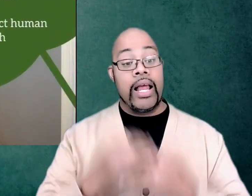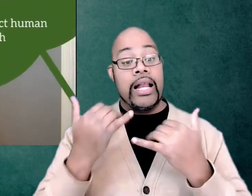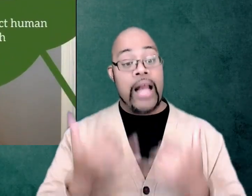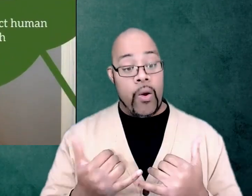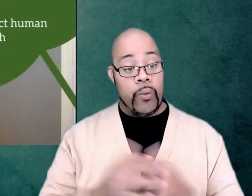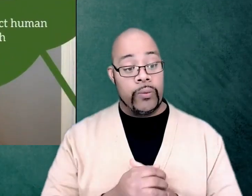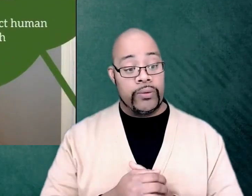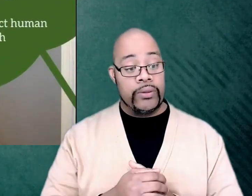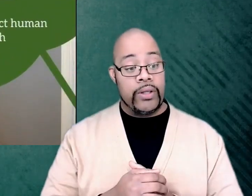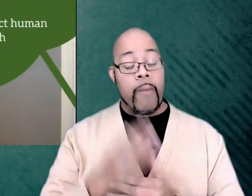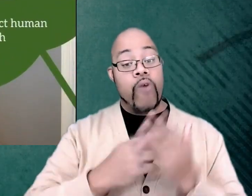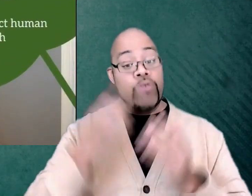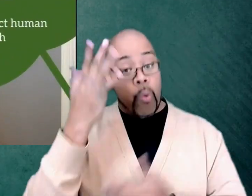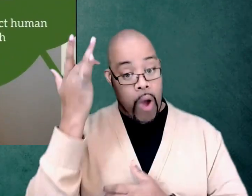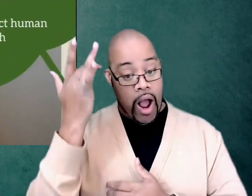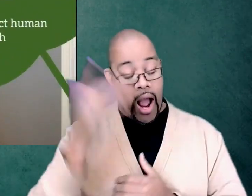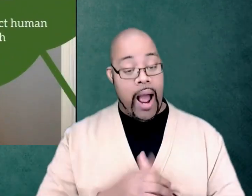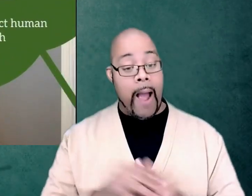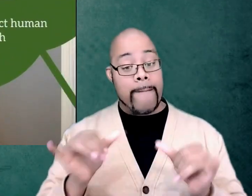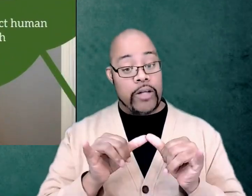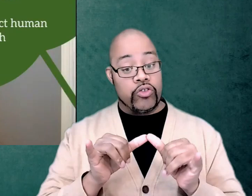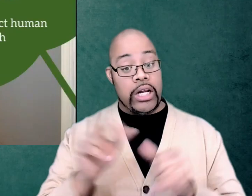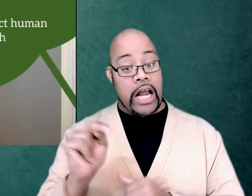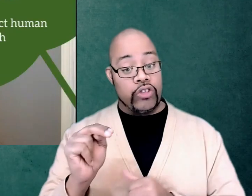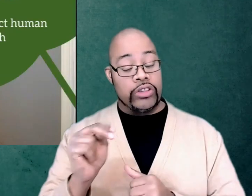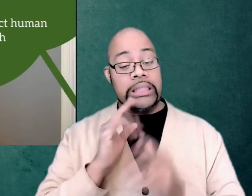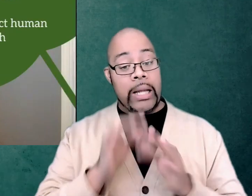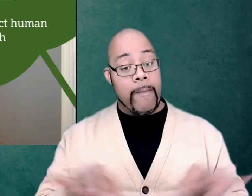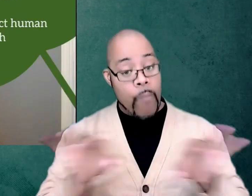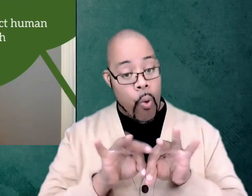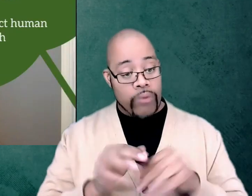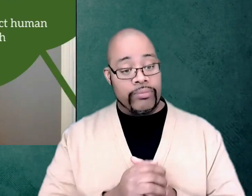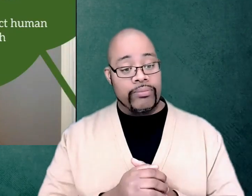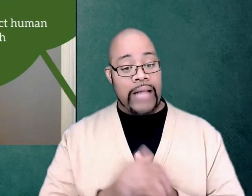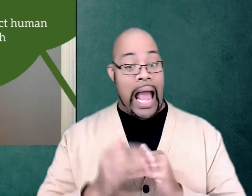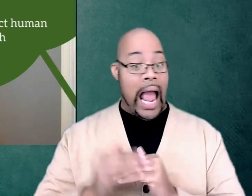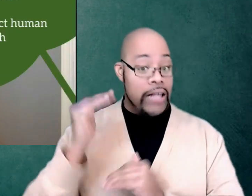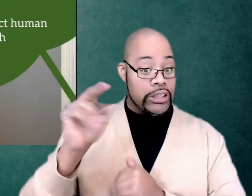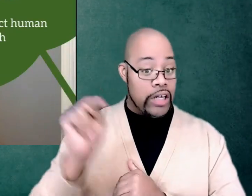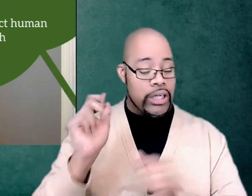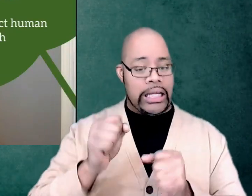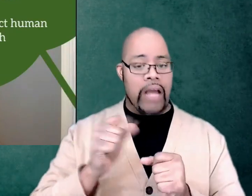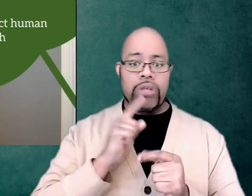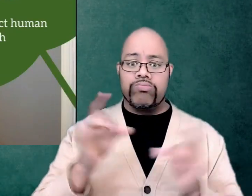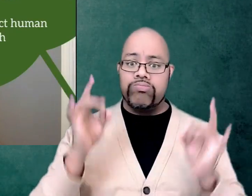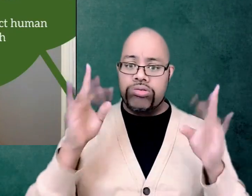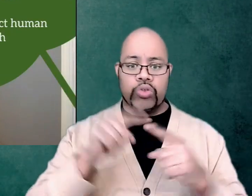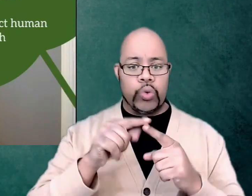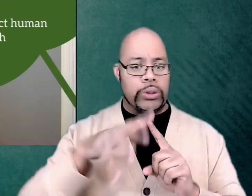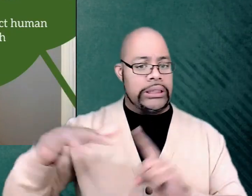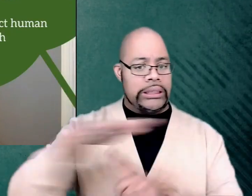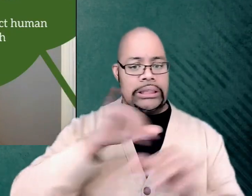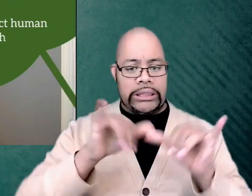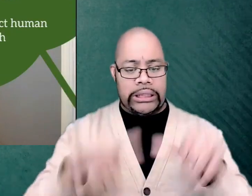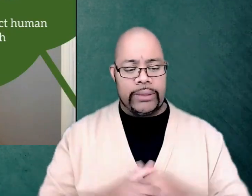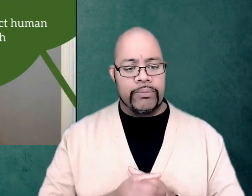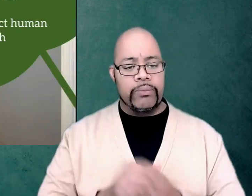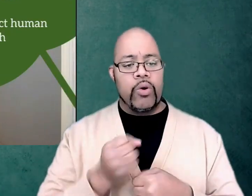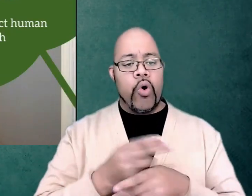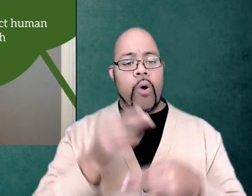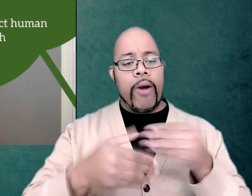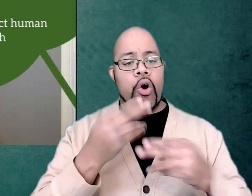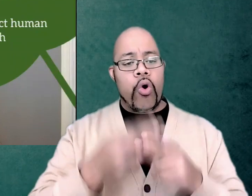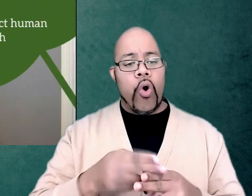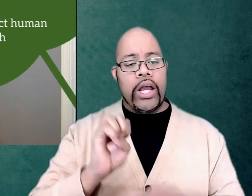Now, part of the reason why measuring nitrogen is so important, because excess nitrogen can be detrimental to our ecosystems. They can lead to